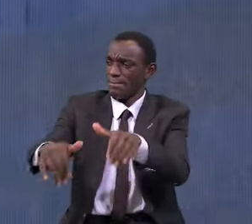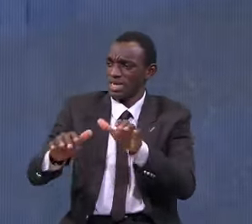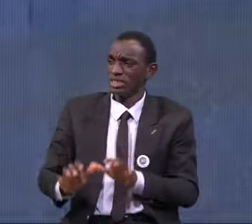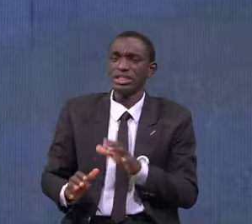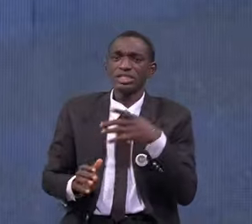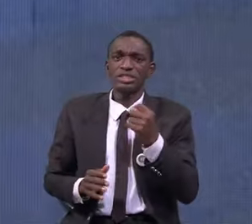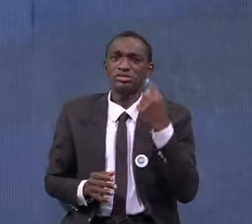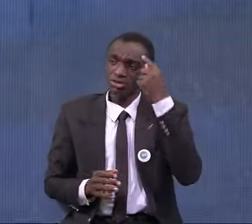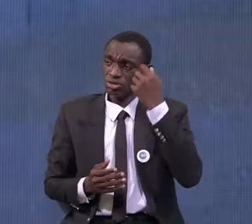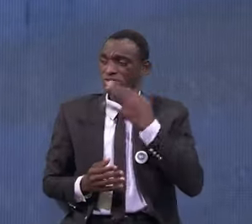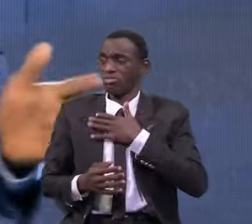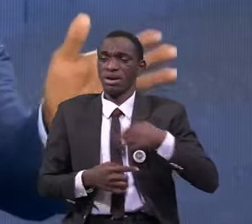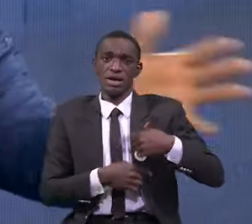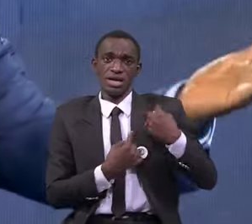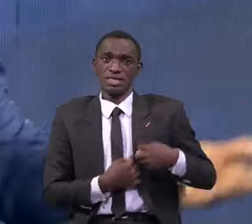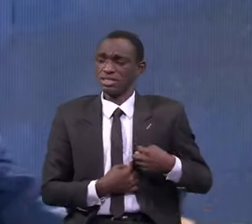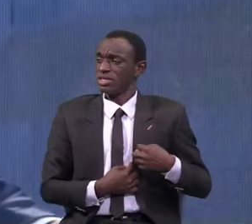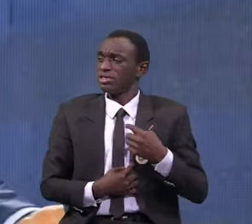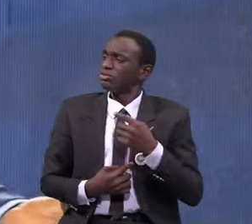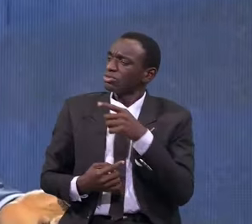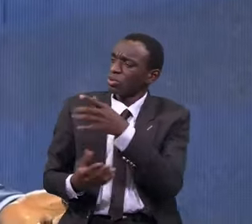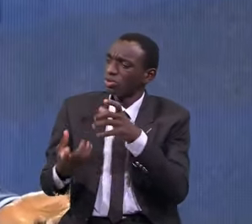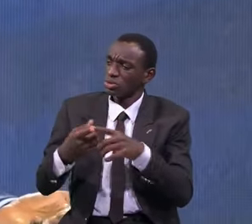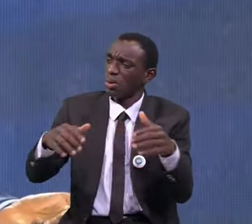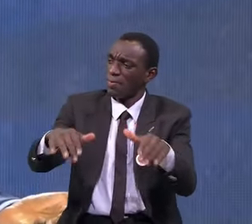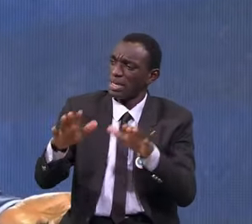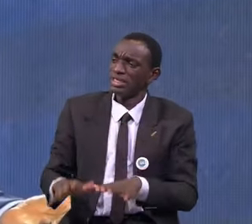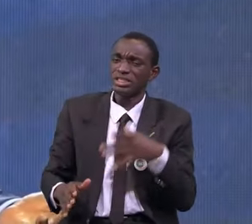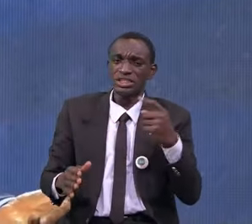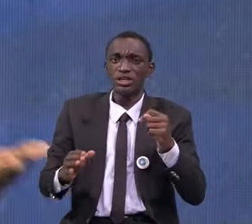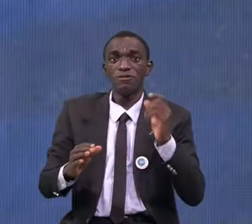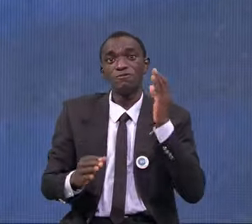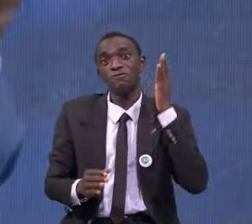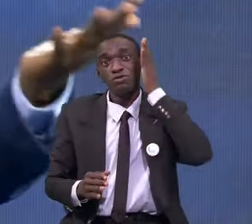to bury the future provider for her.